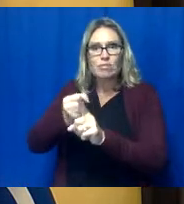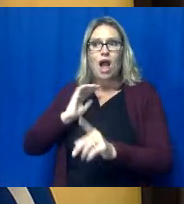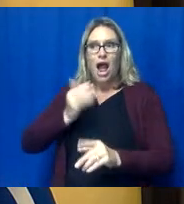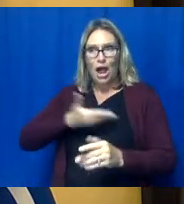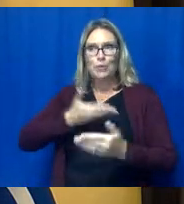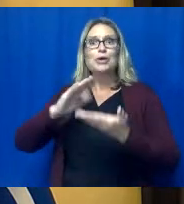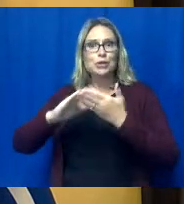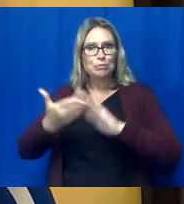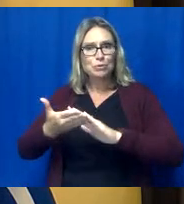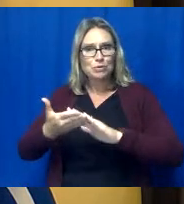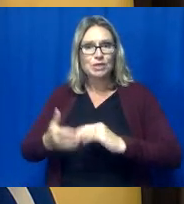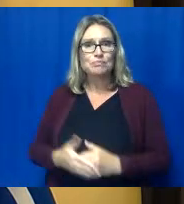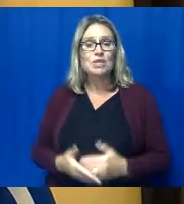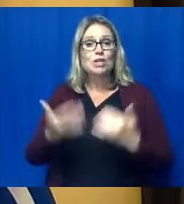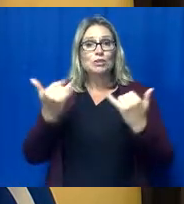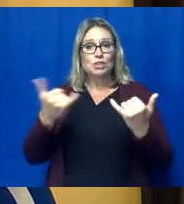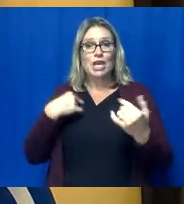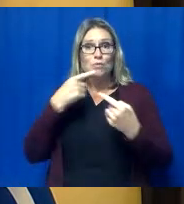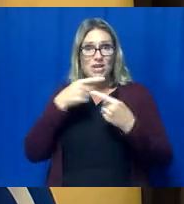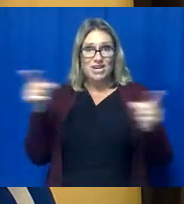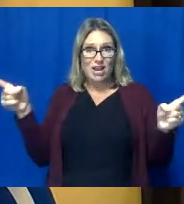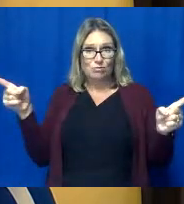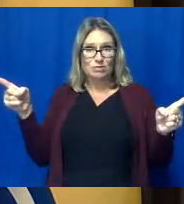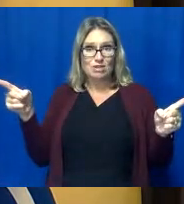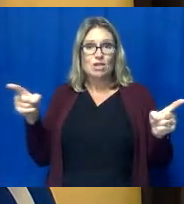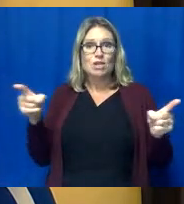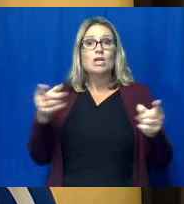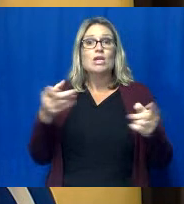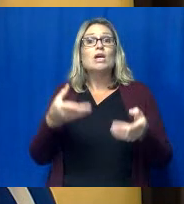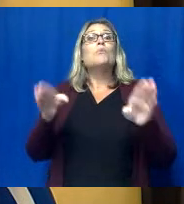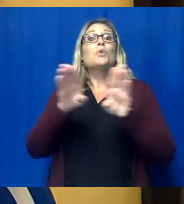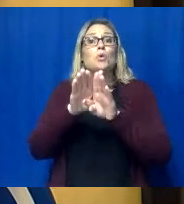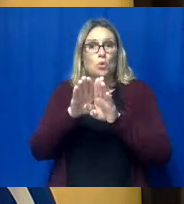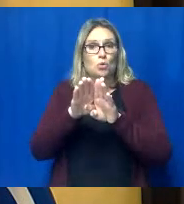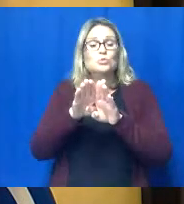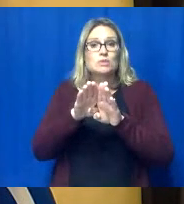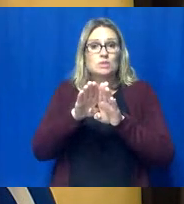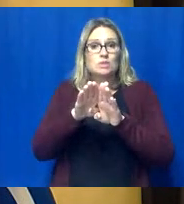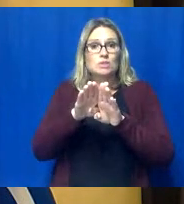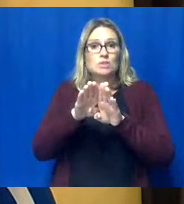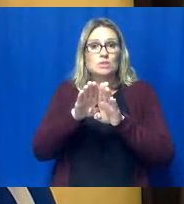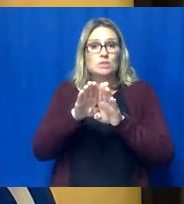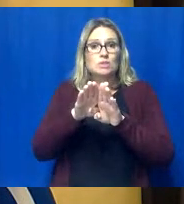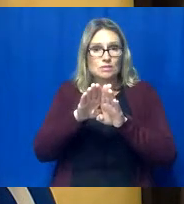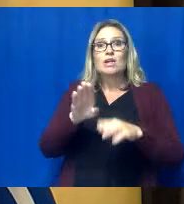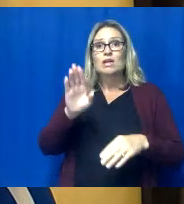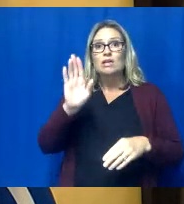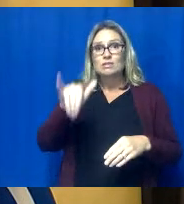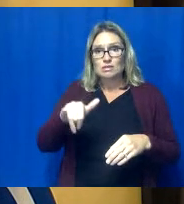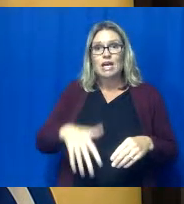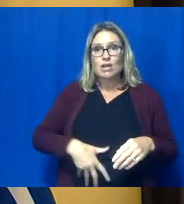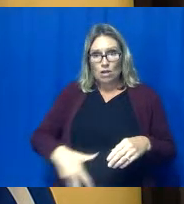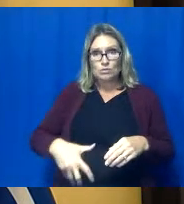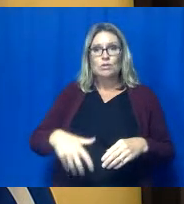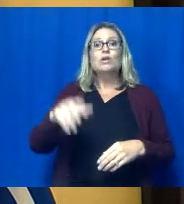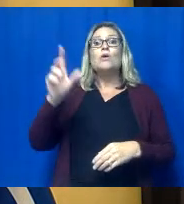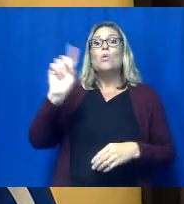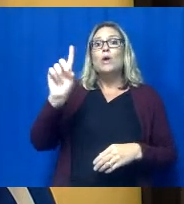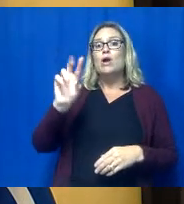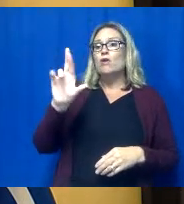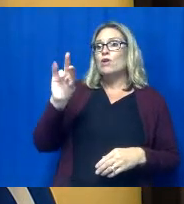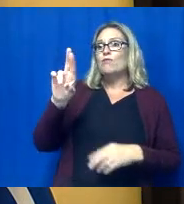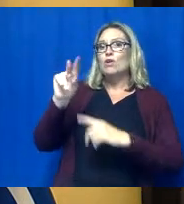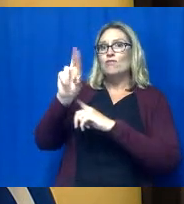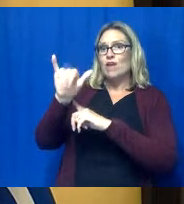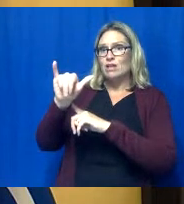we had to announce that we were closing temporarily the obstetrics unit in the Upper River Valley Hospital. You could go and be met and